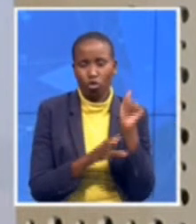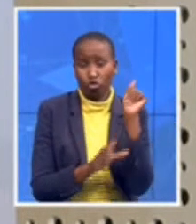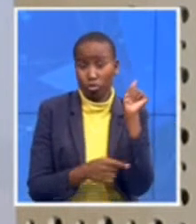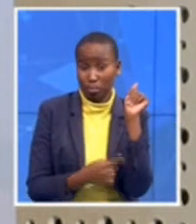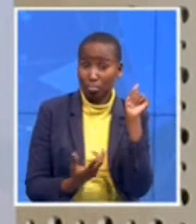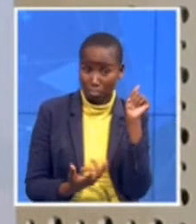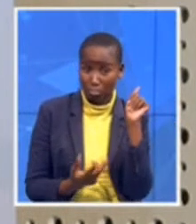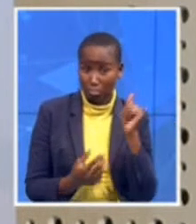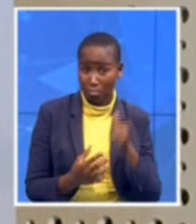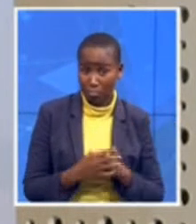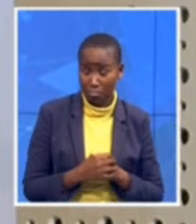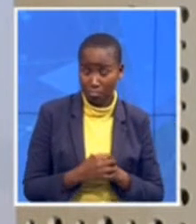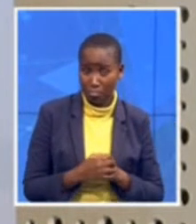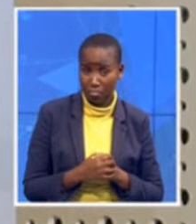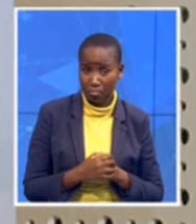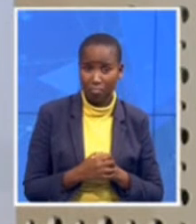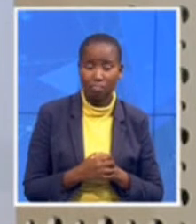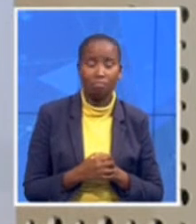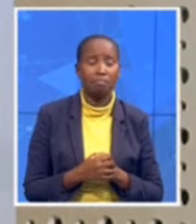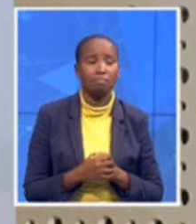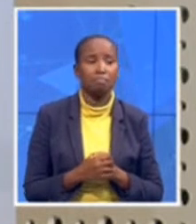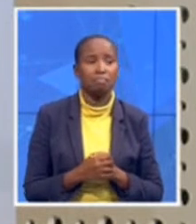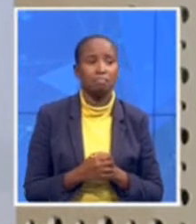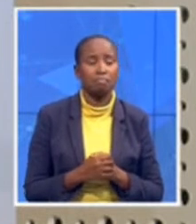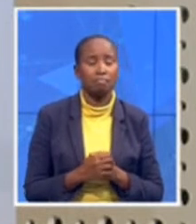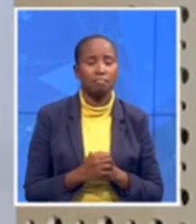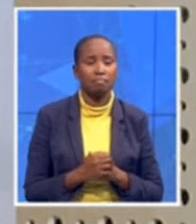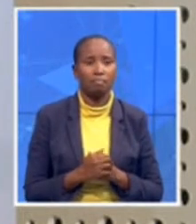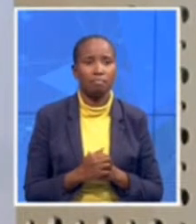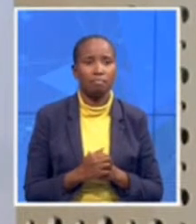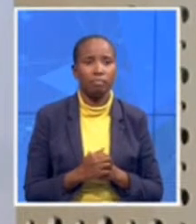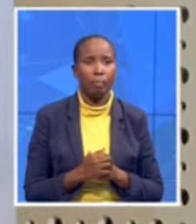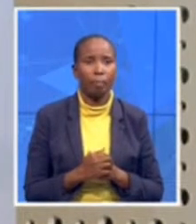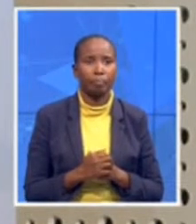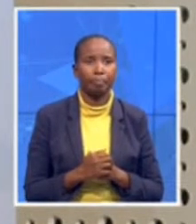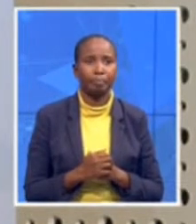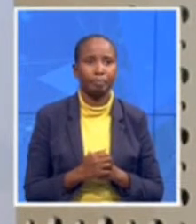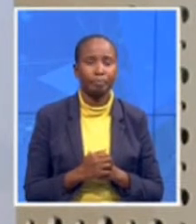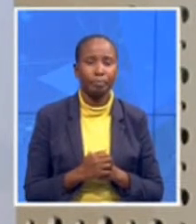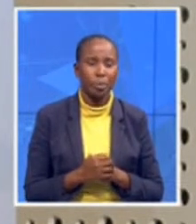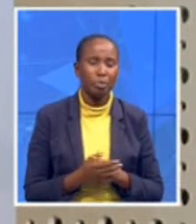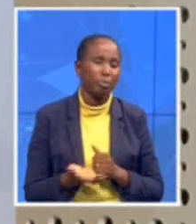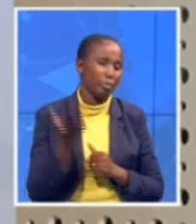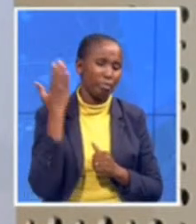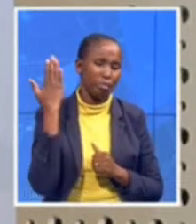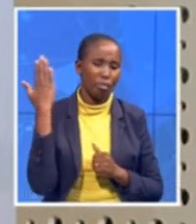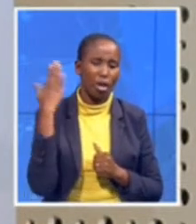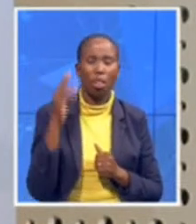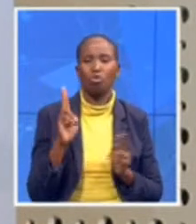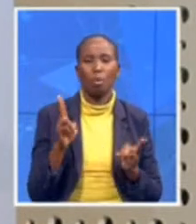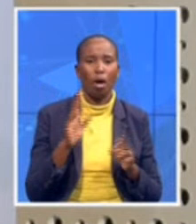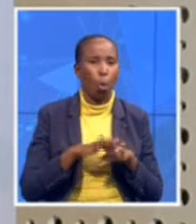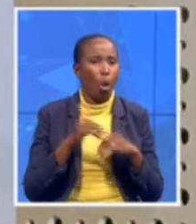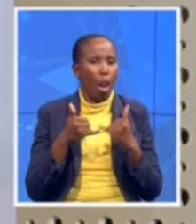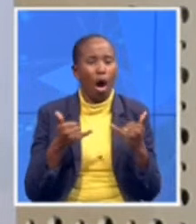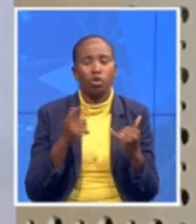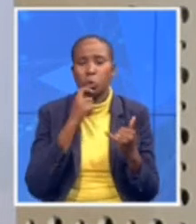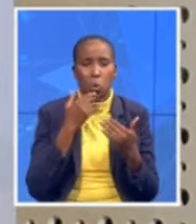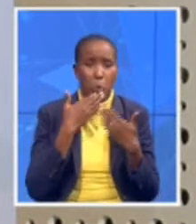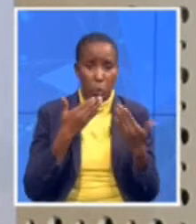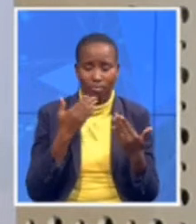In the old world of offline content consumption, South Africa has been held up as an example of